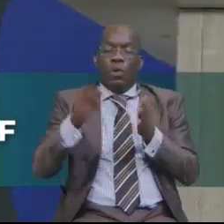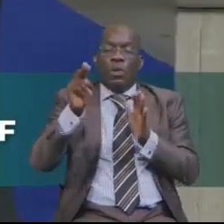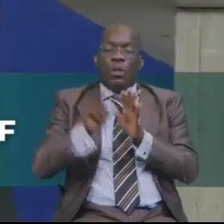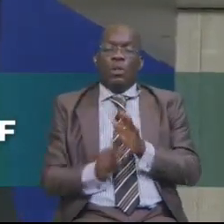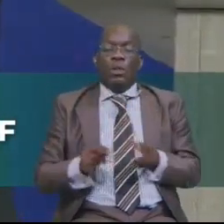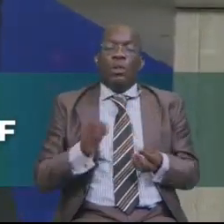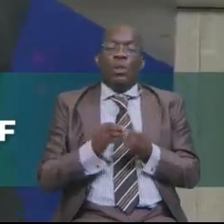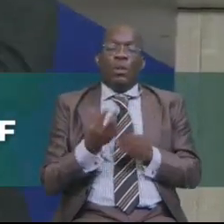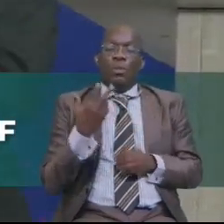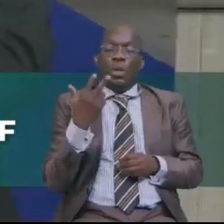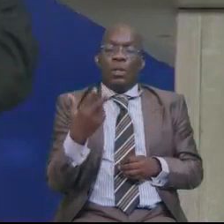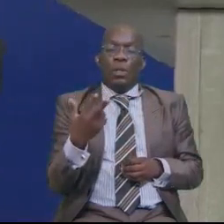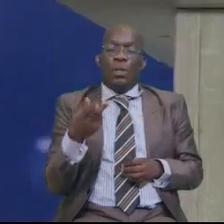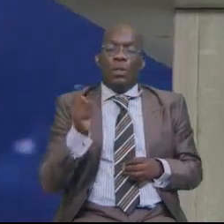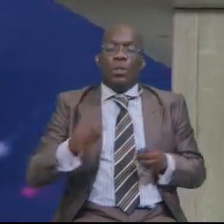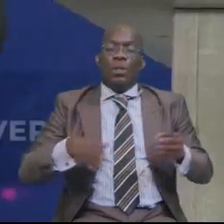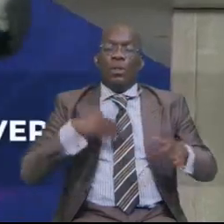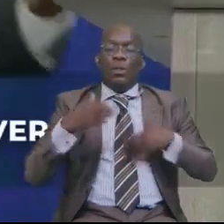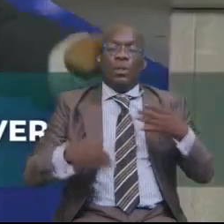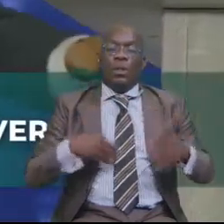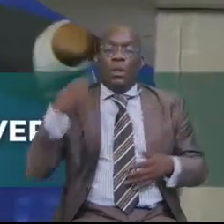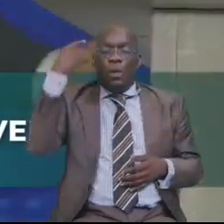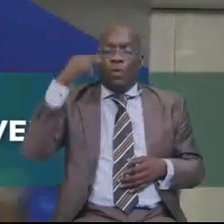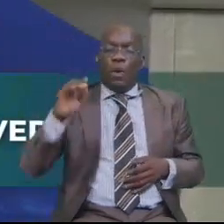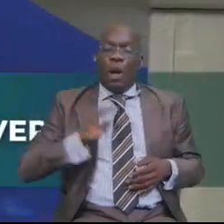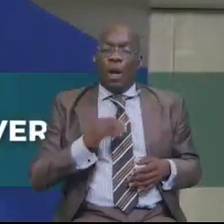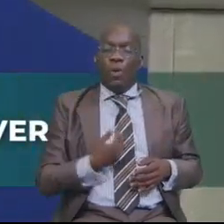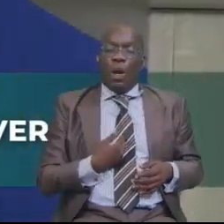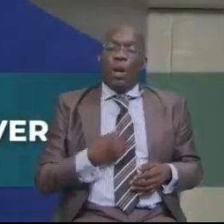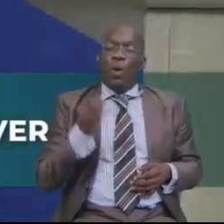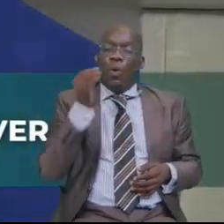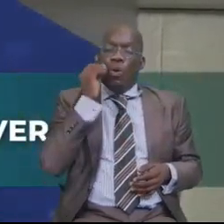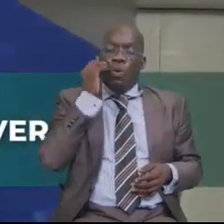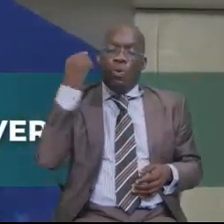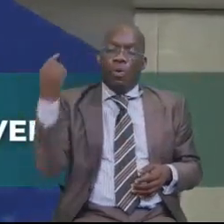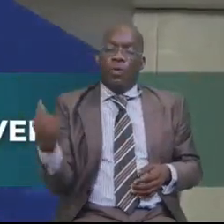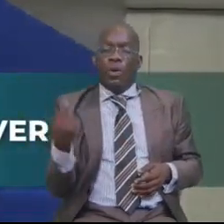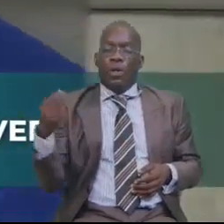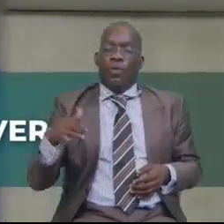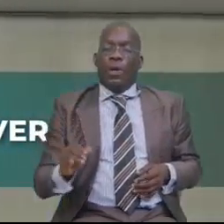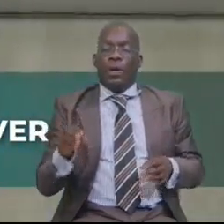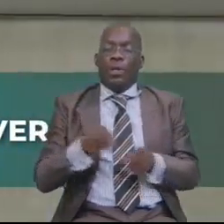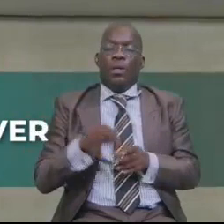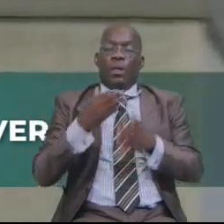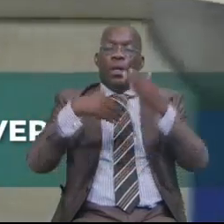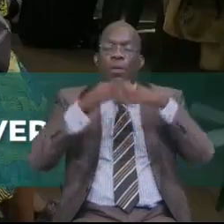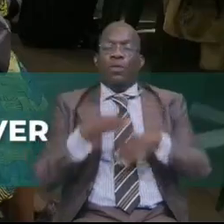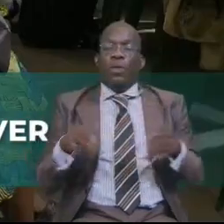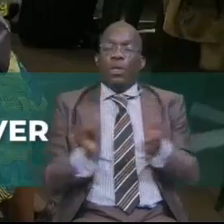the rejoicing for our abode forever in heaven. That's where you are